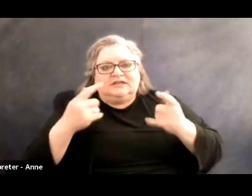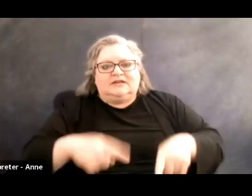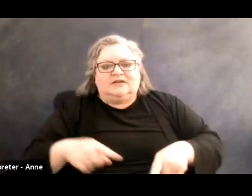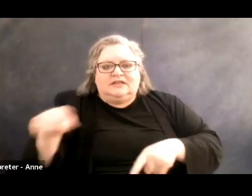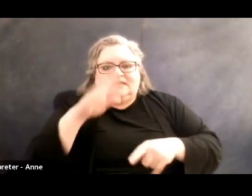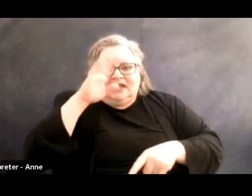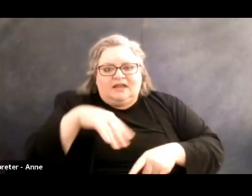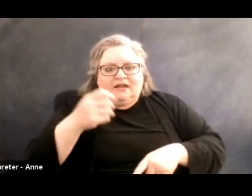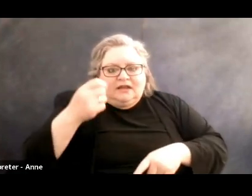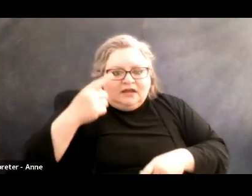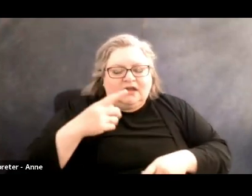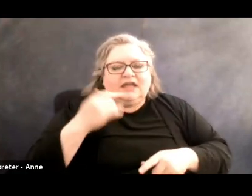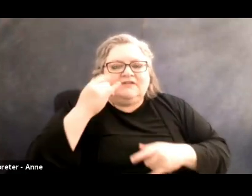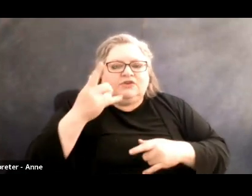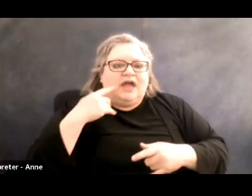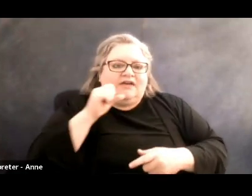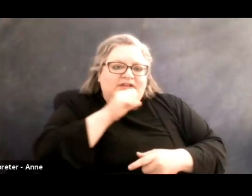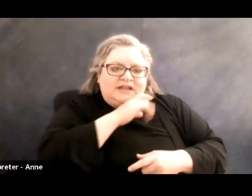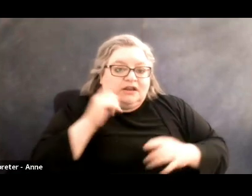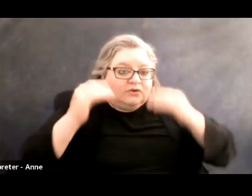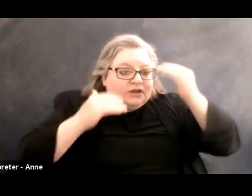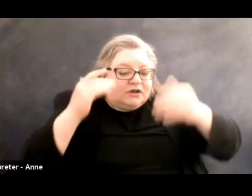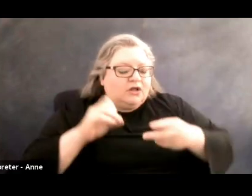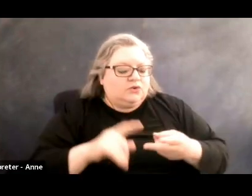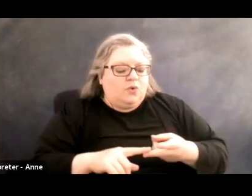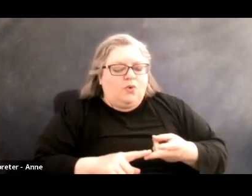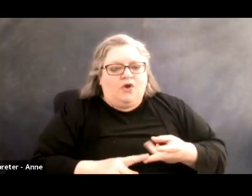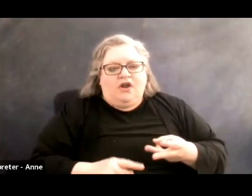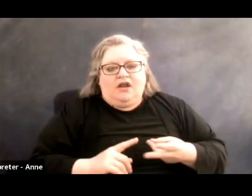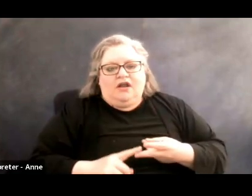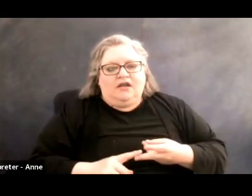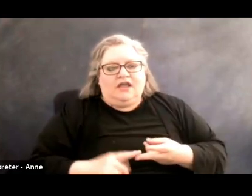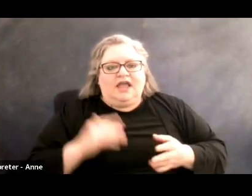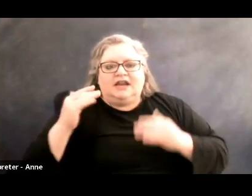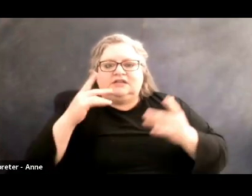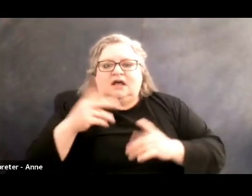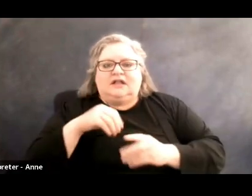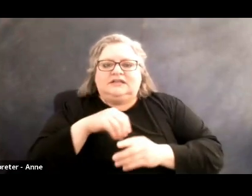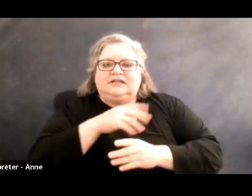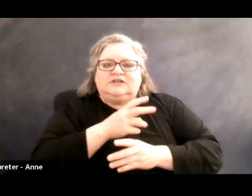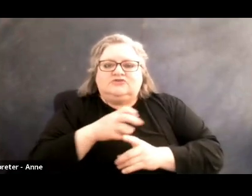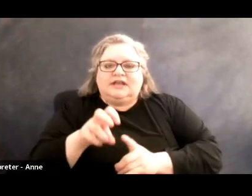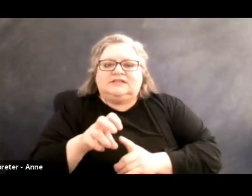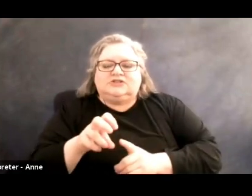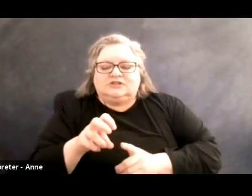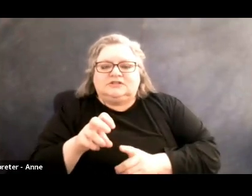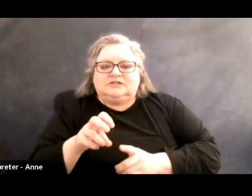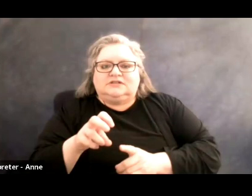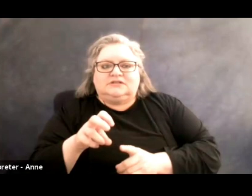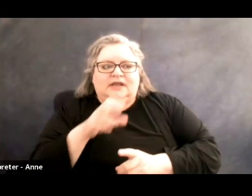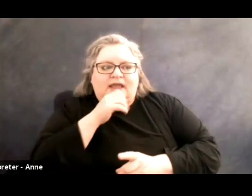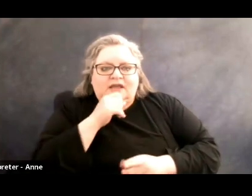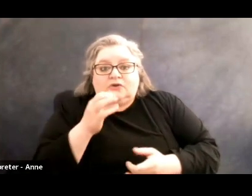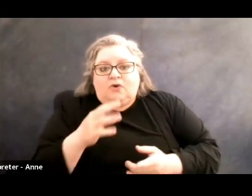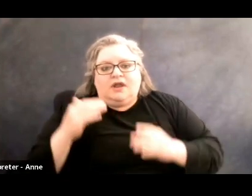understand whether you have an elder adult, whether you have a adult who's at a transition age, or whether